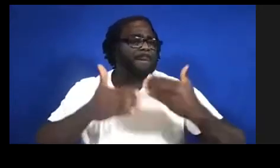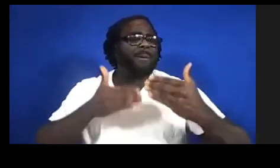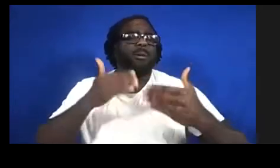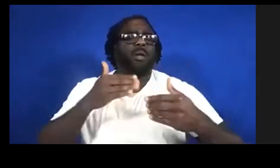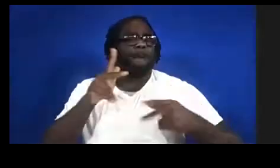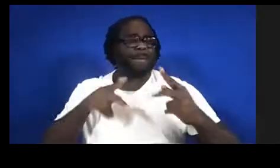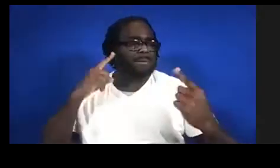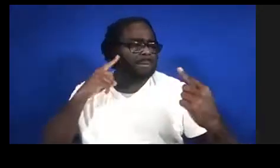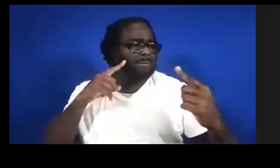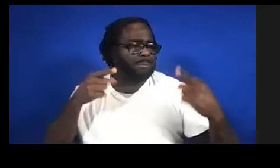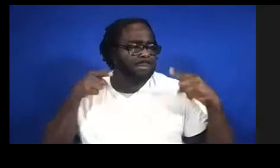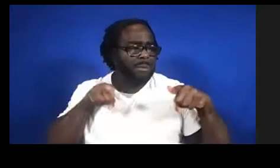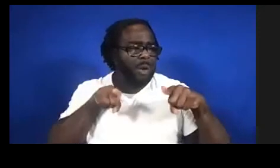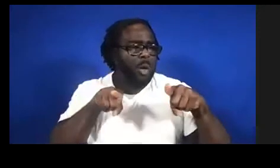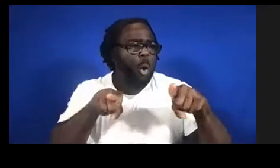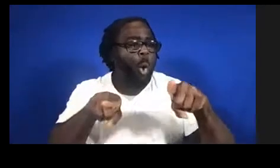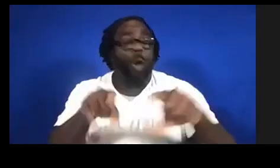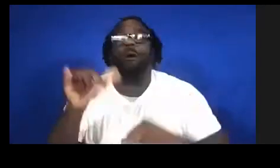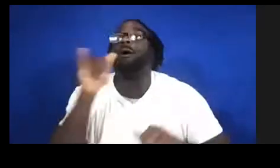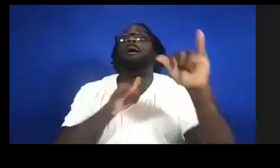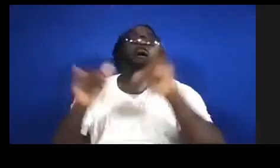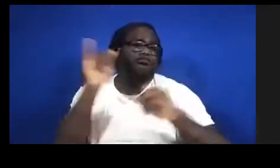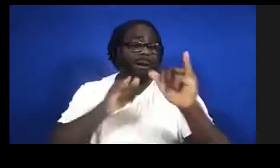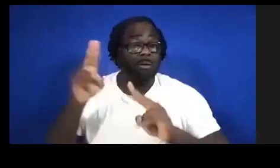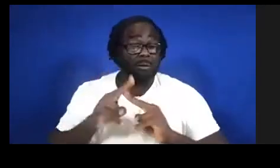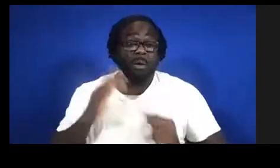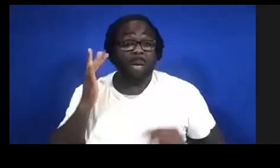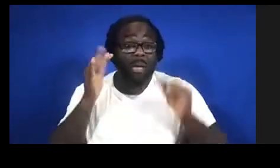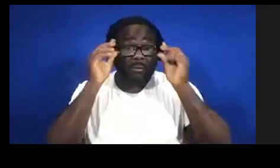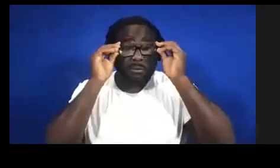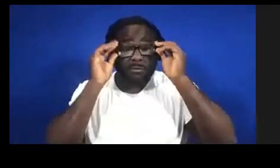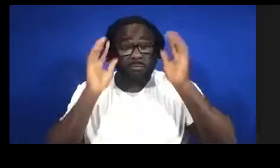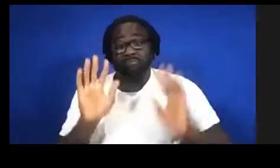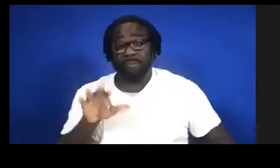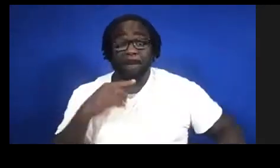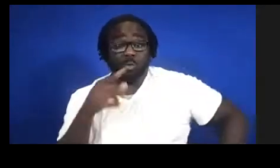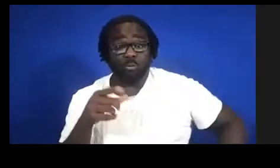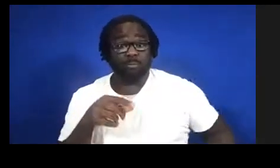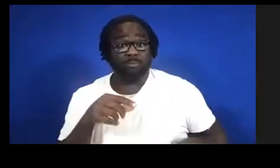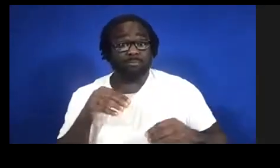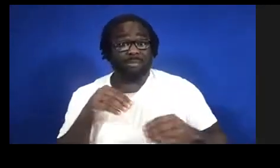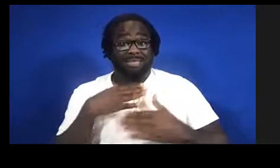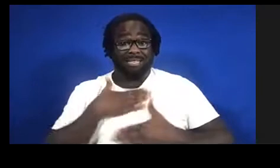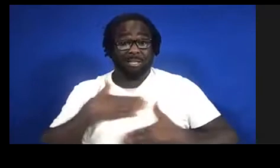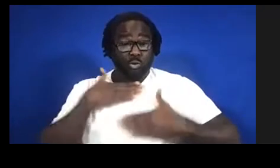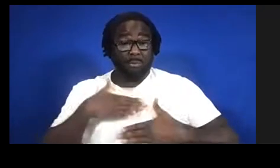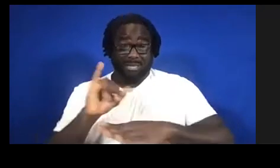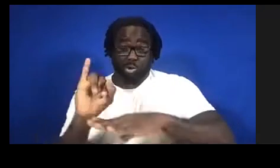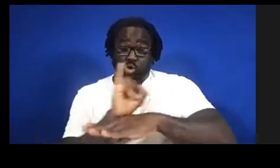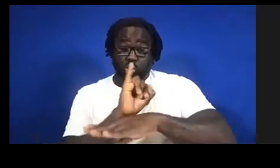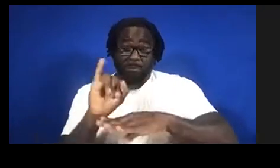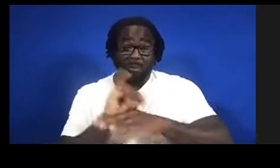an interpreter, right? Like you build this level of comfortability, and things just kind of sync